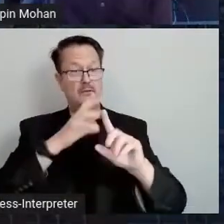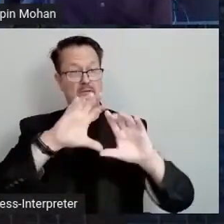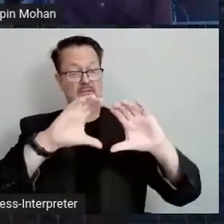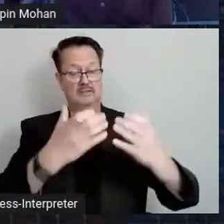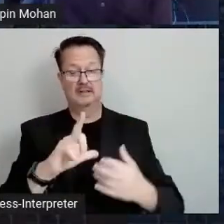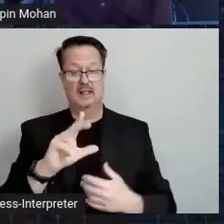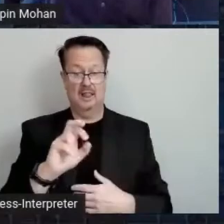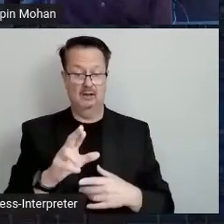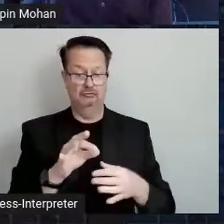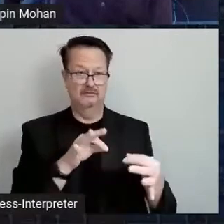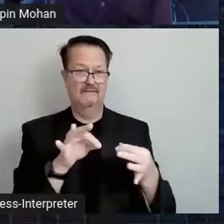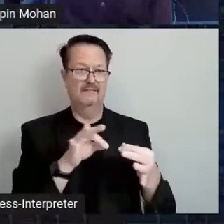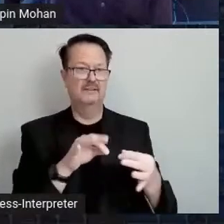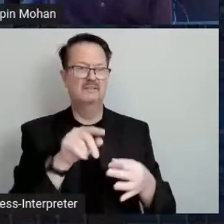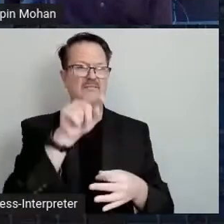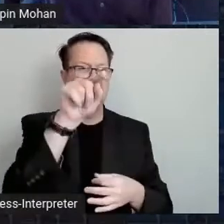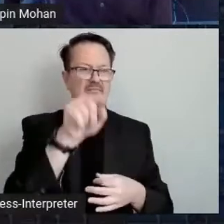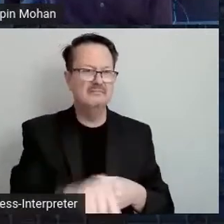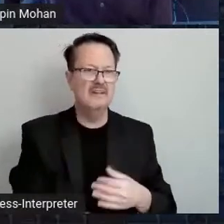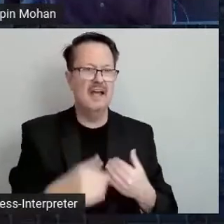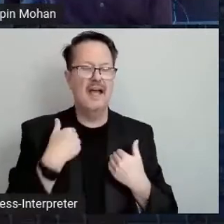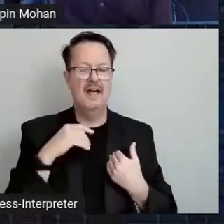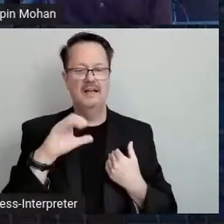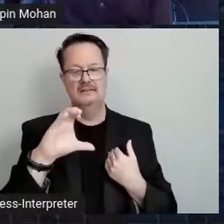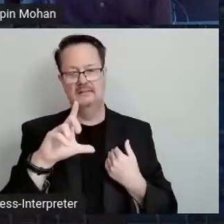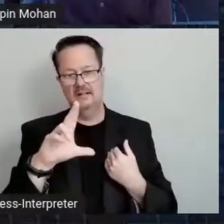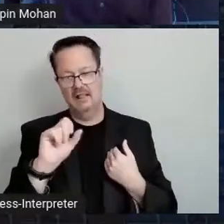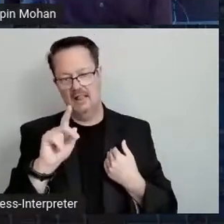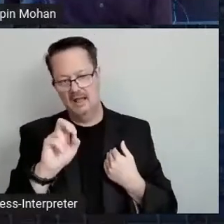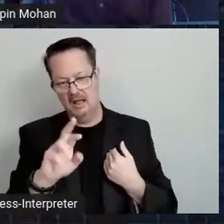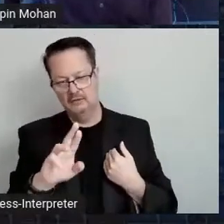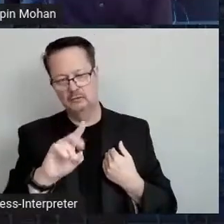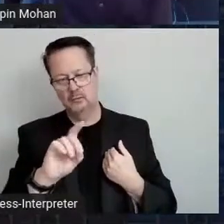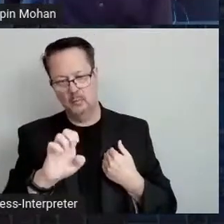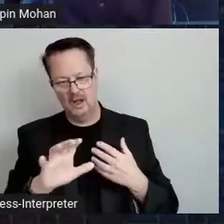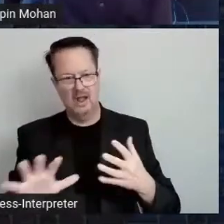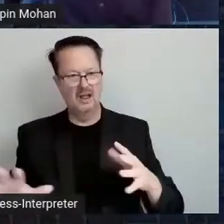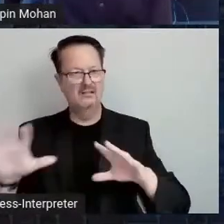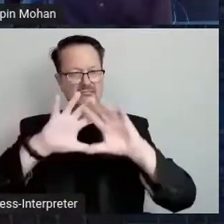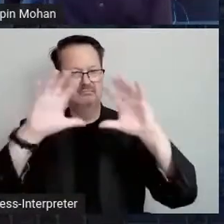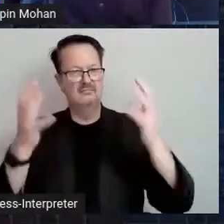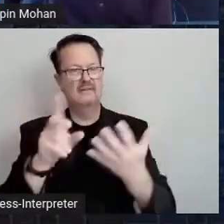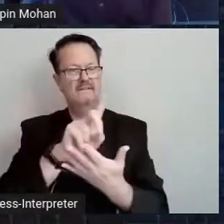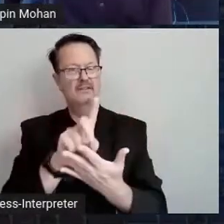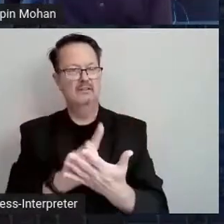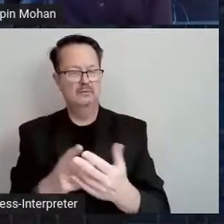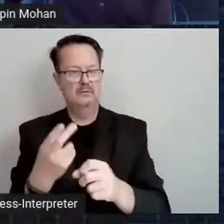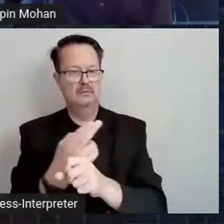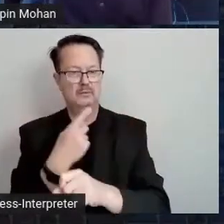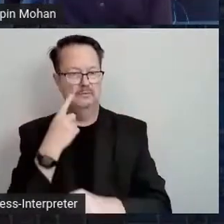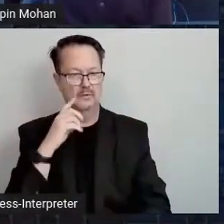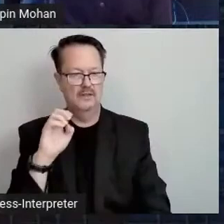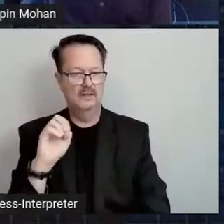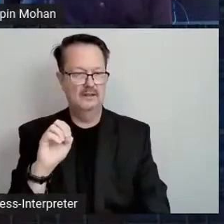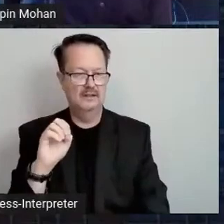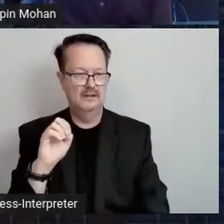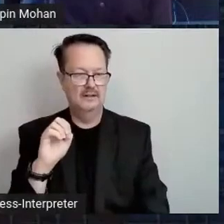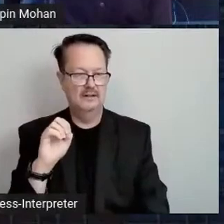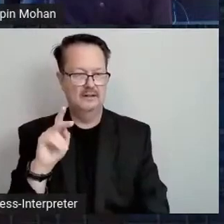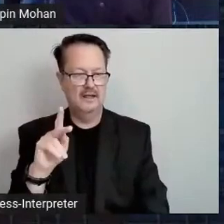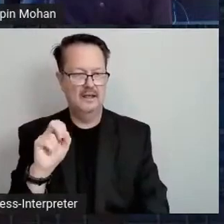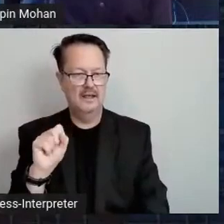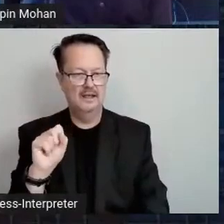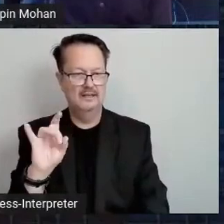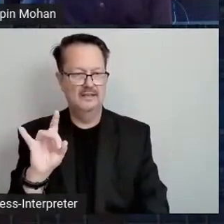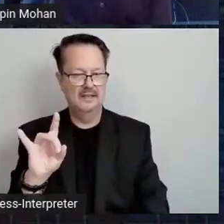definition, and this has all the cluster-wide configuration that we'll be using for the EKS-A cluster. So the